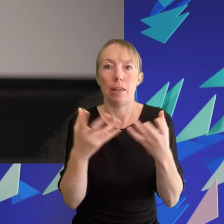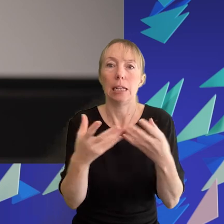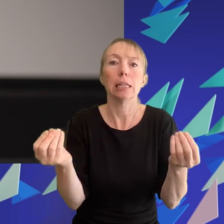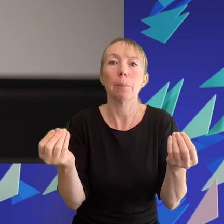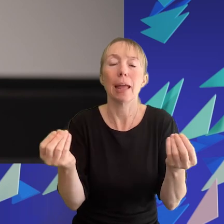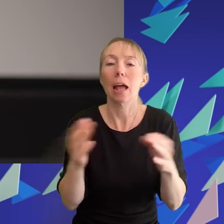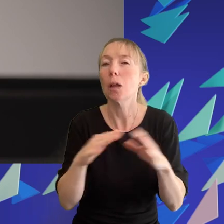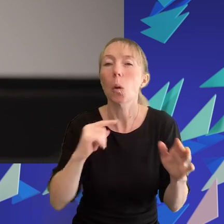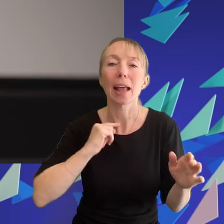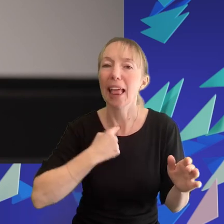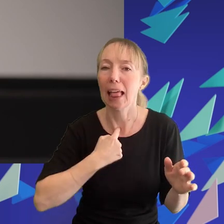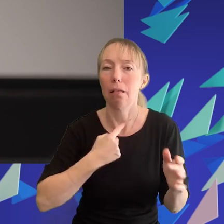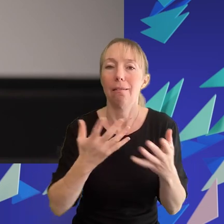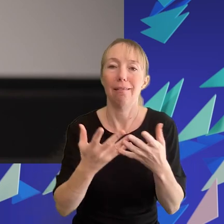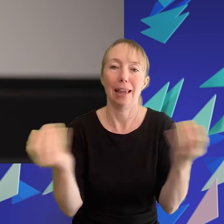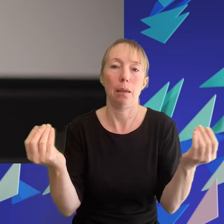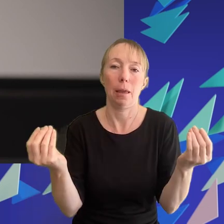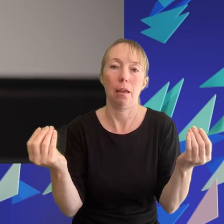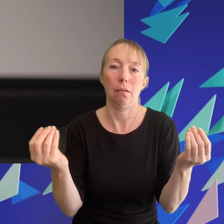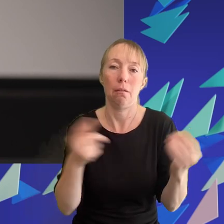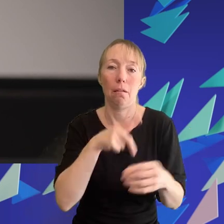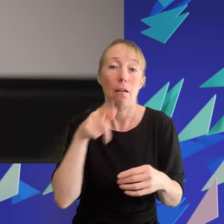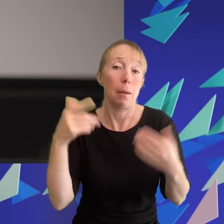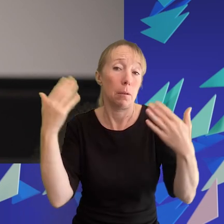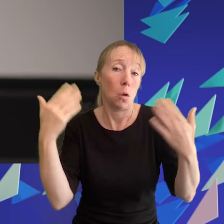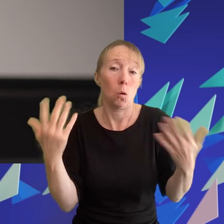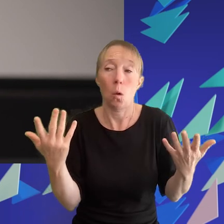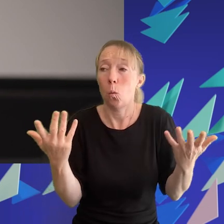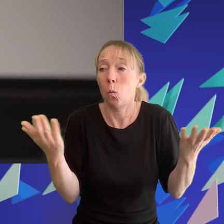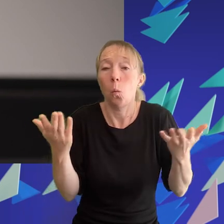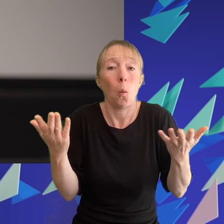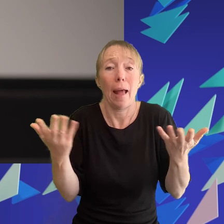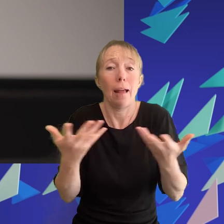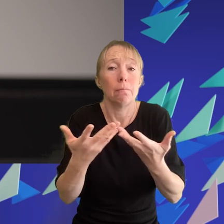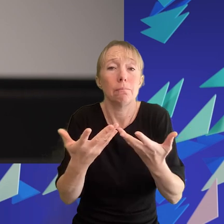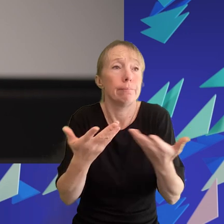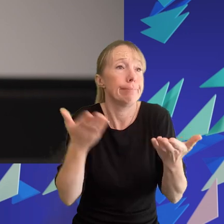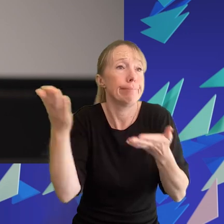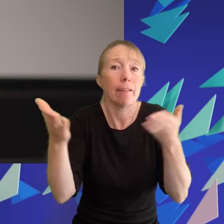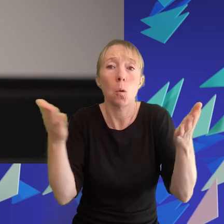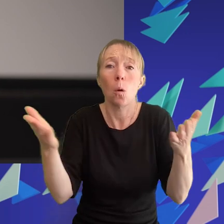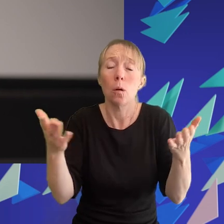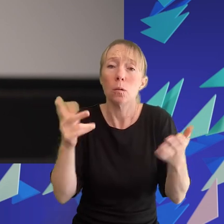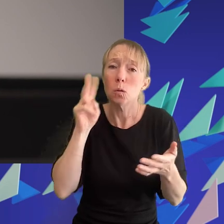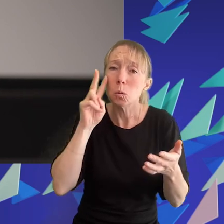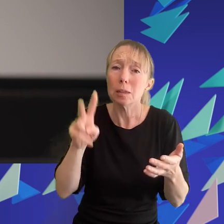kill, disappear, and nobody knows where they are, and there is no thing. So you see people